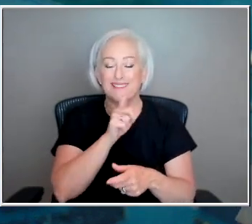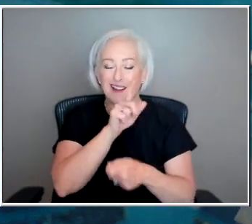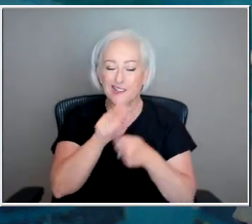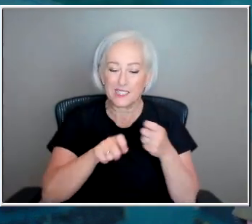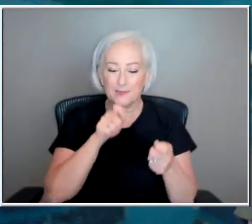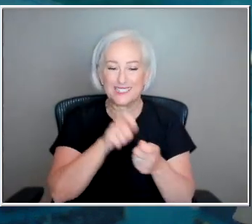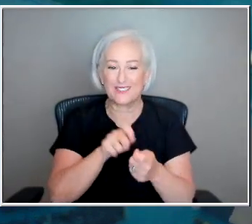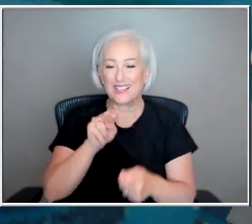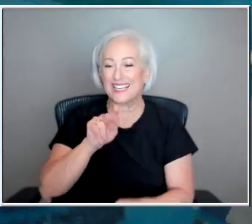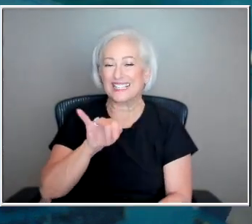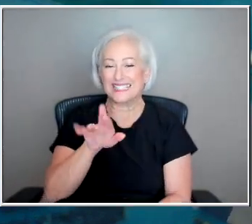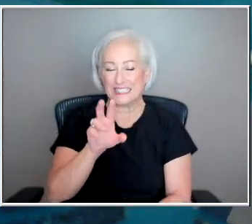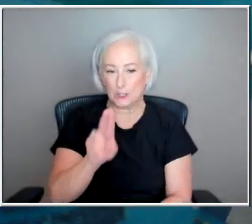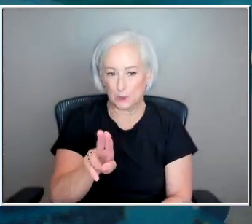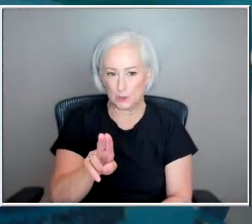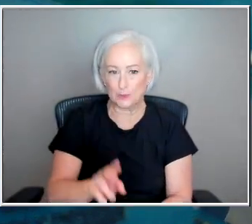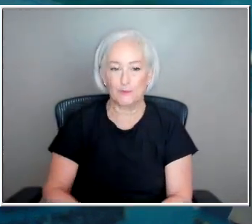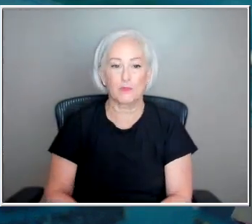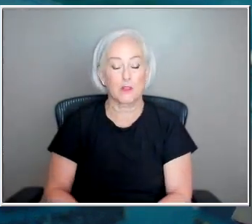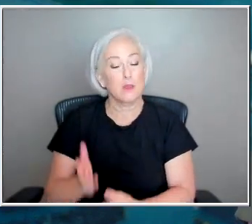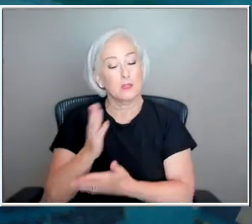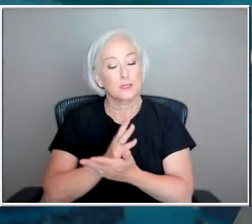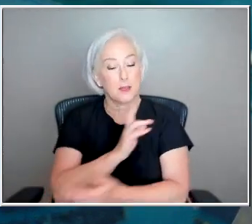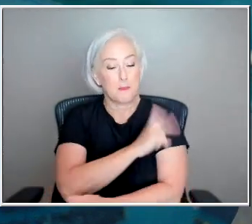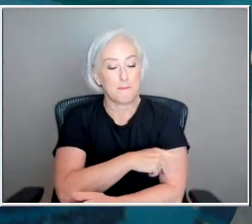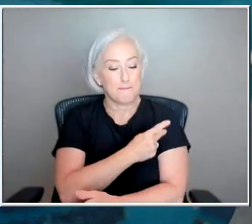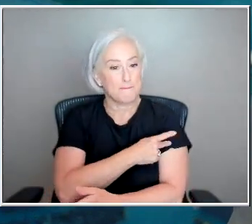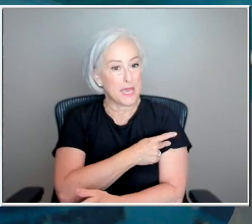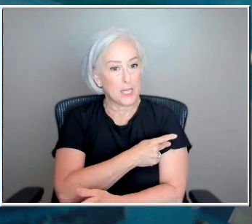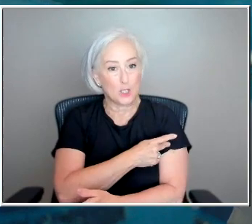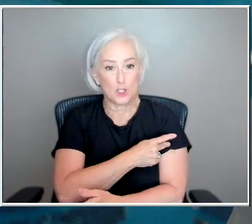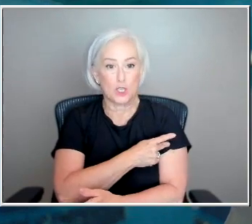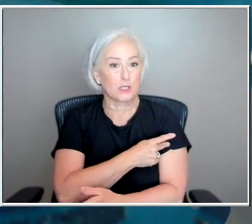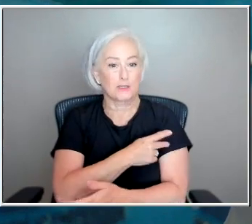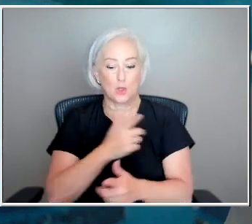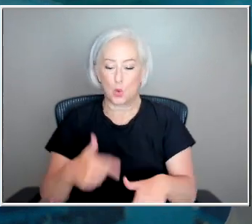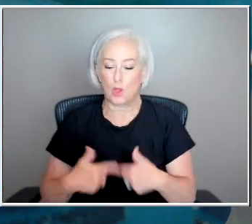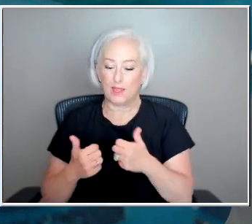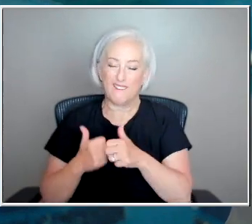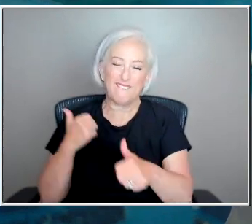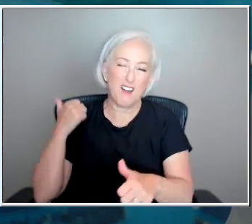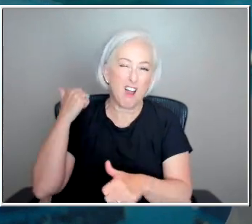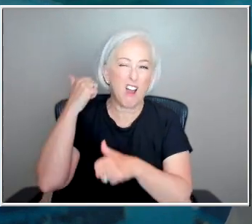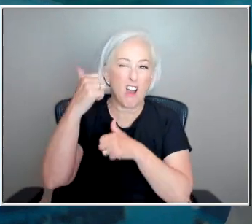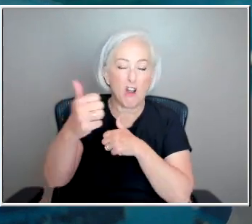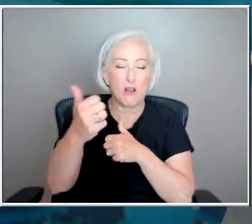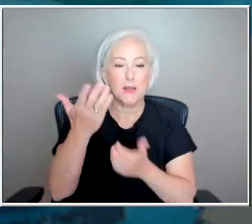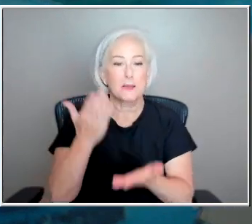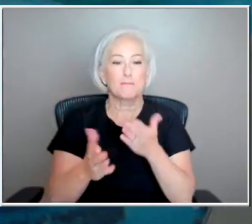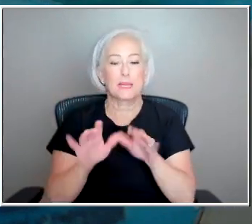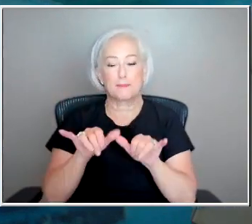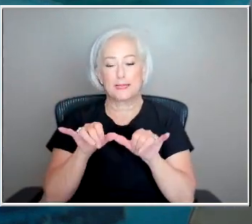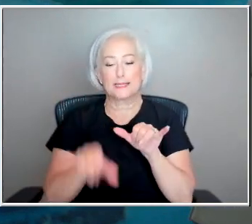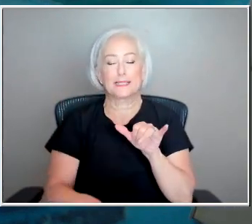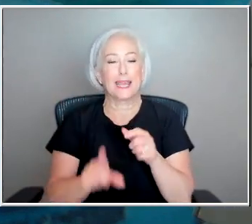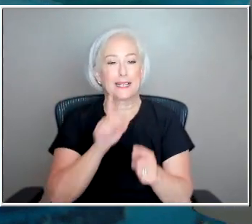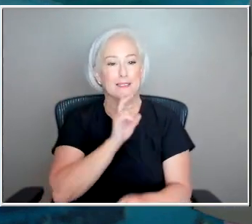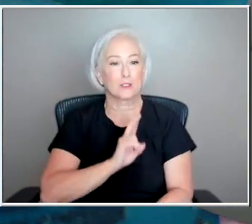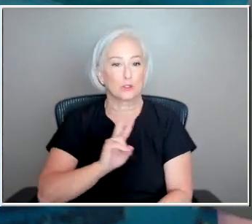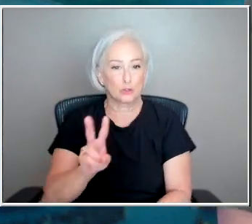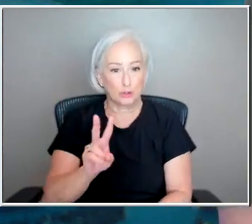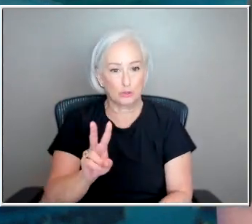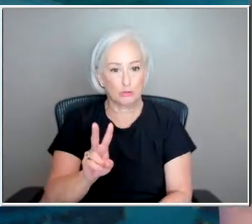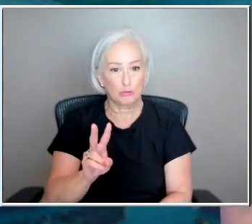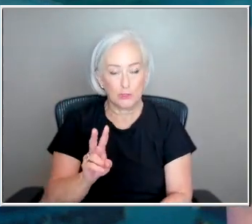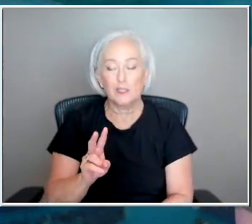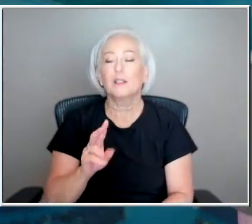some patients from further away that might stay with us until 2, until the provider says, you know, from a developmental standpoint, you're up to date with every other,